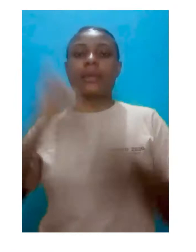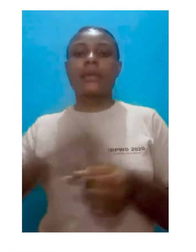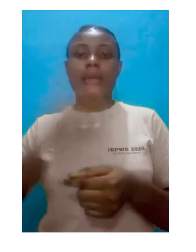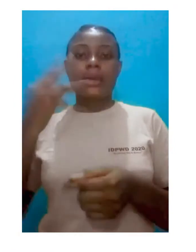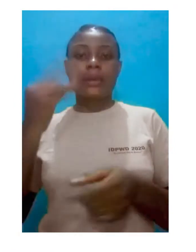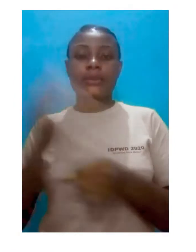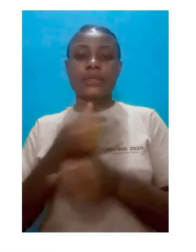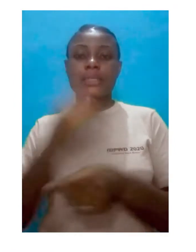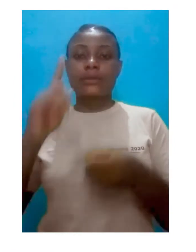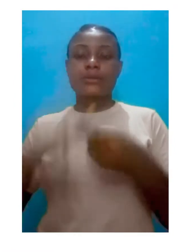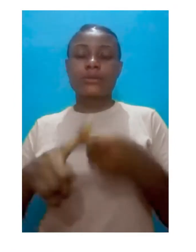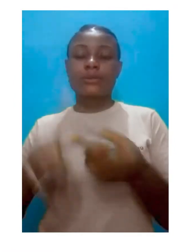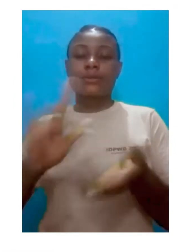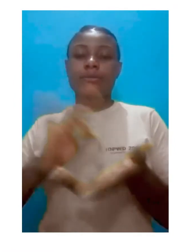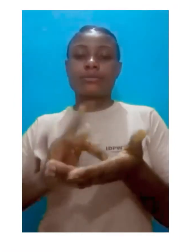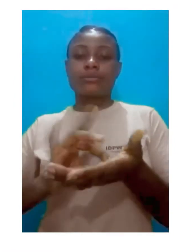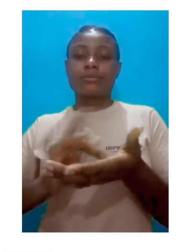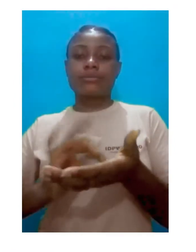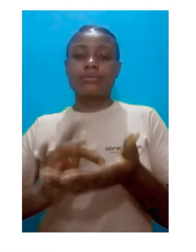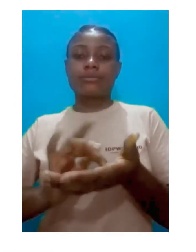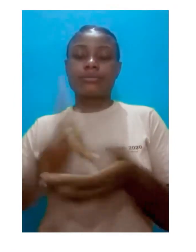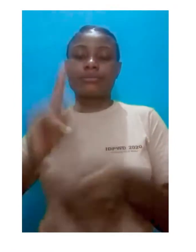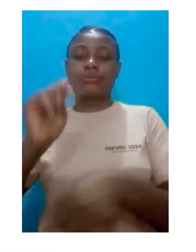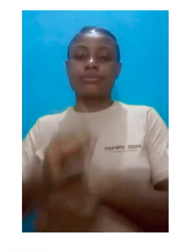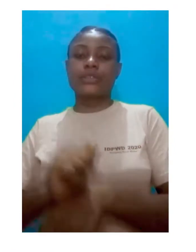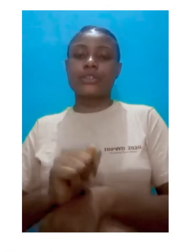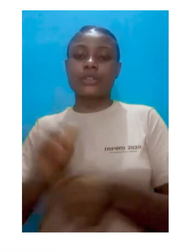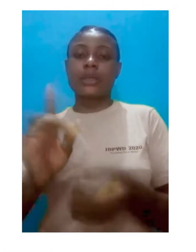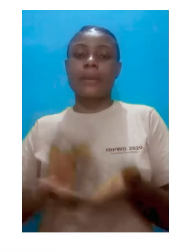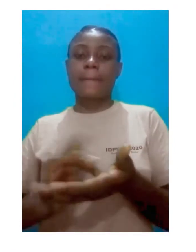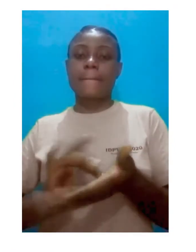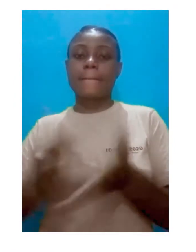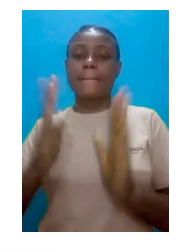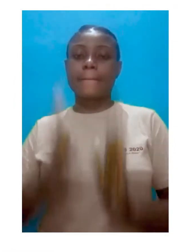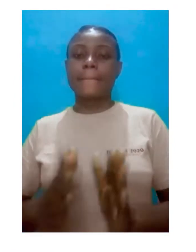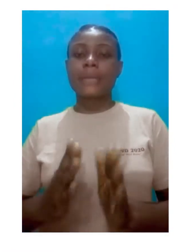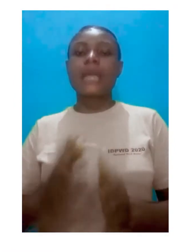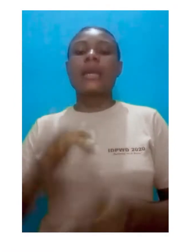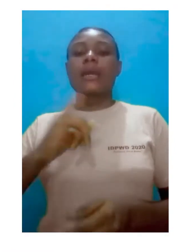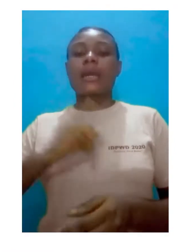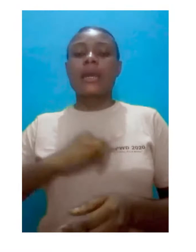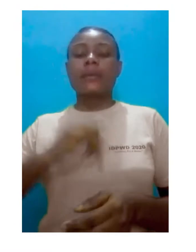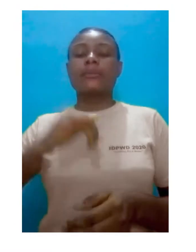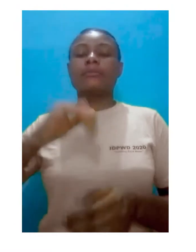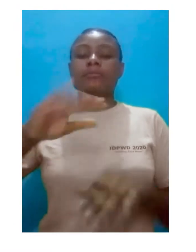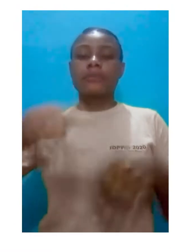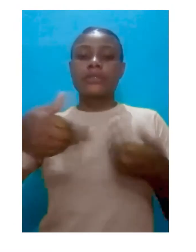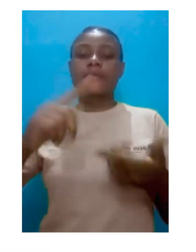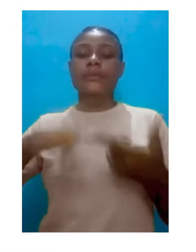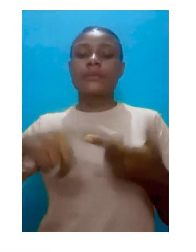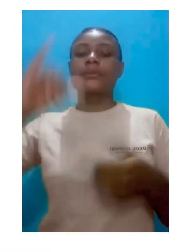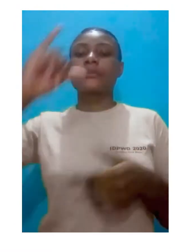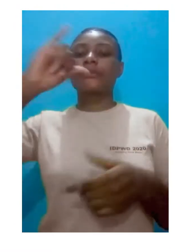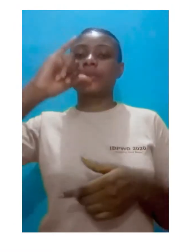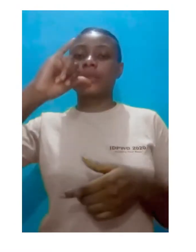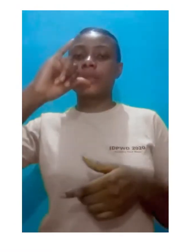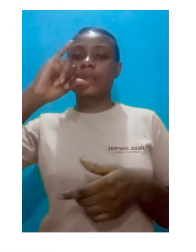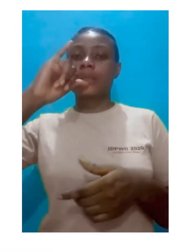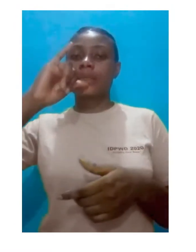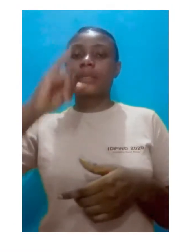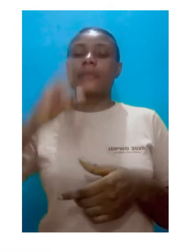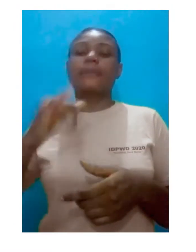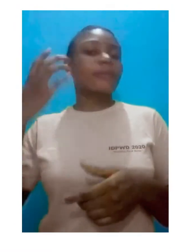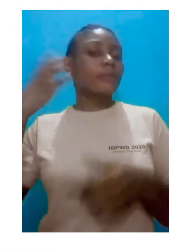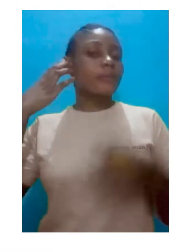was taken to herbalist. Mixture of herbs. I was given to drink.